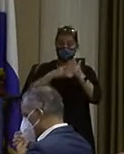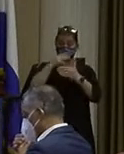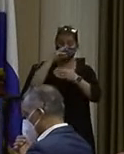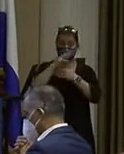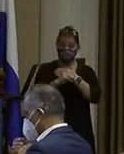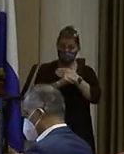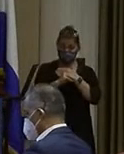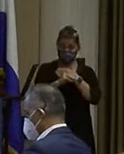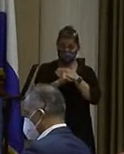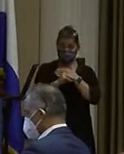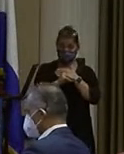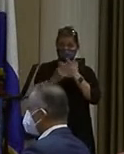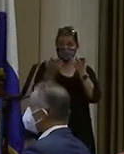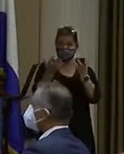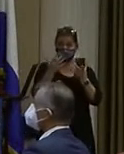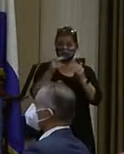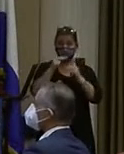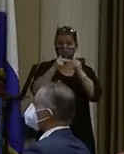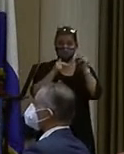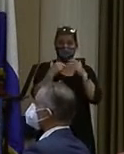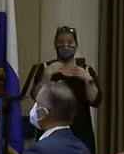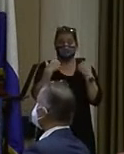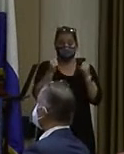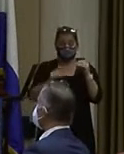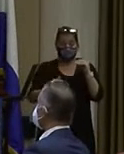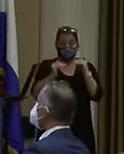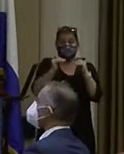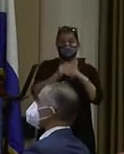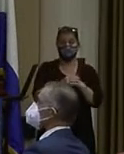their core, seek to build health equity.